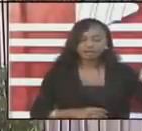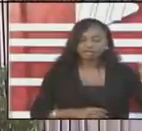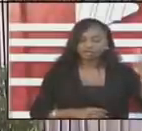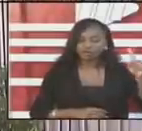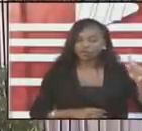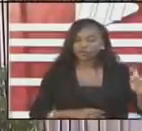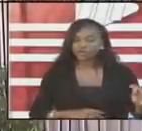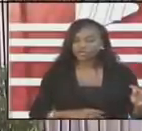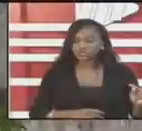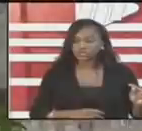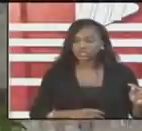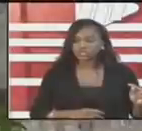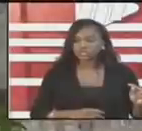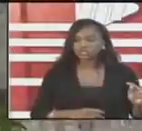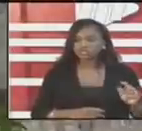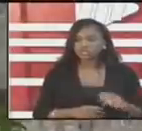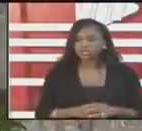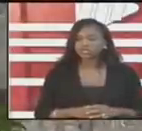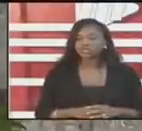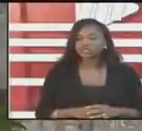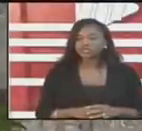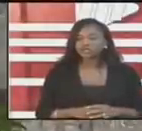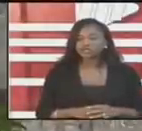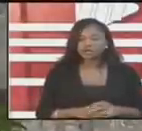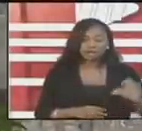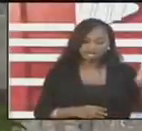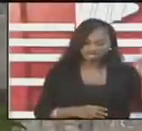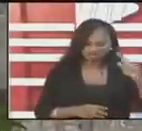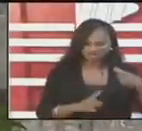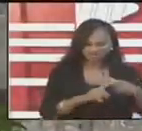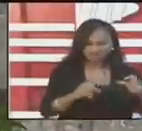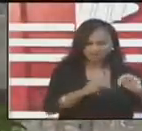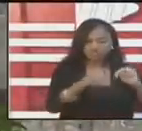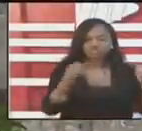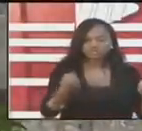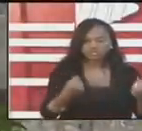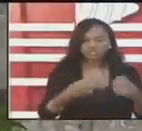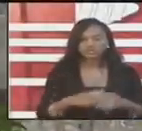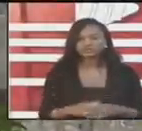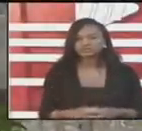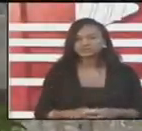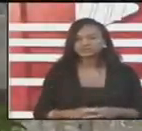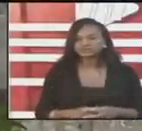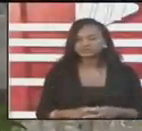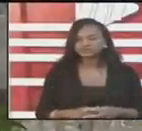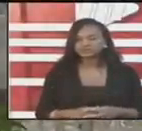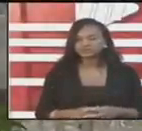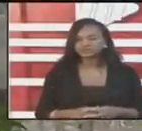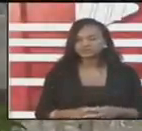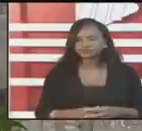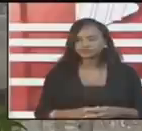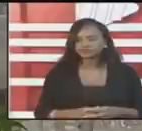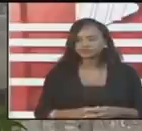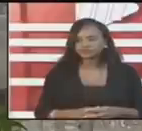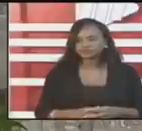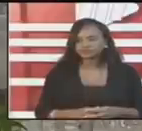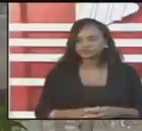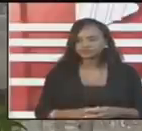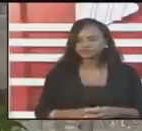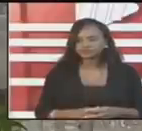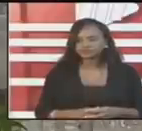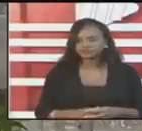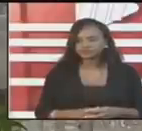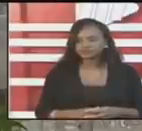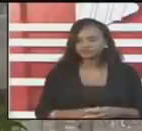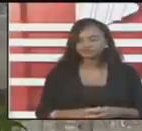because Newsday was entitled to 2 questions. So this is the other question Newsday sent. And this is for the minister. It's